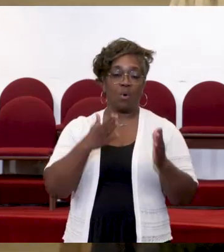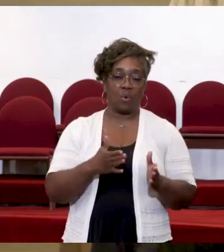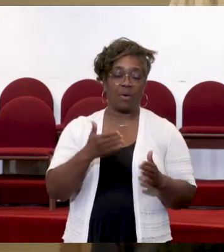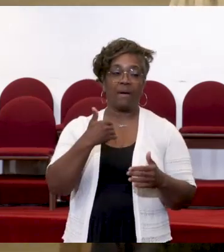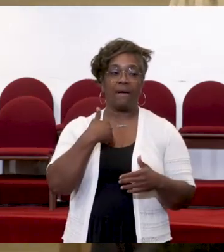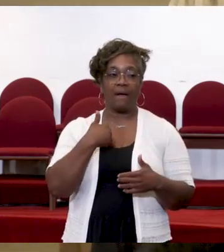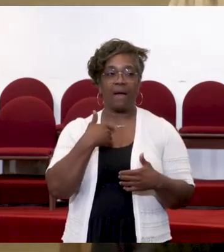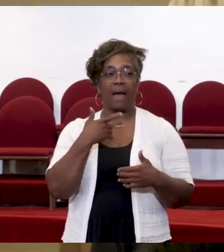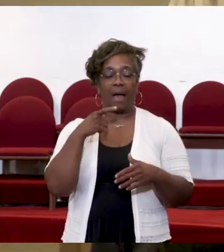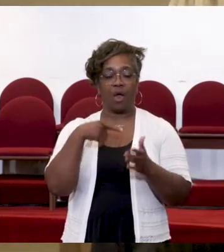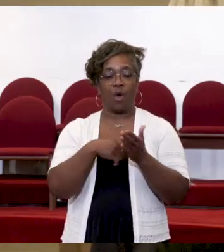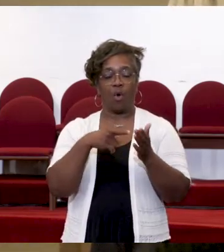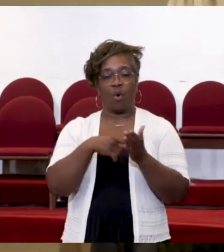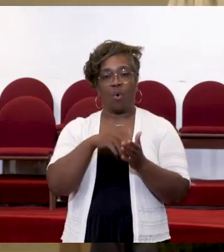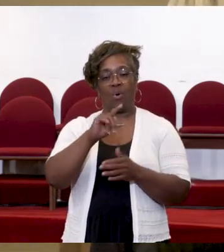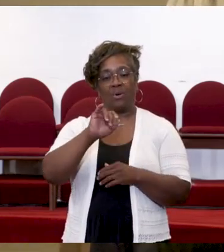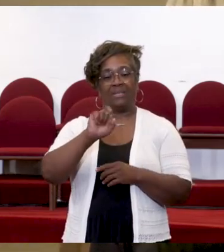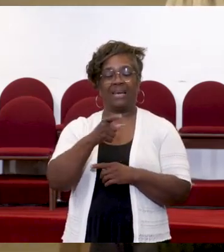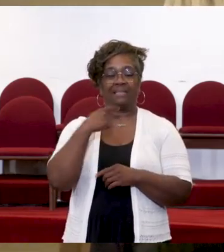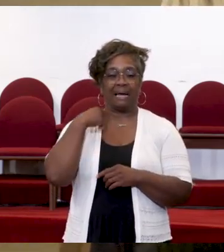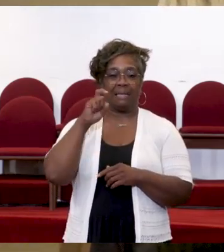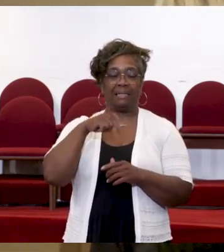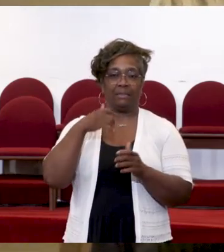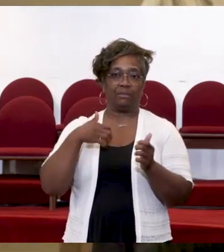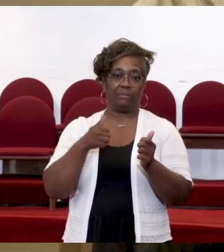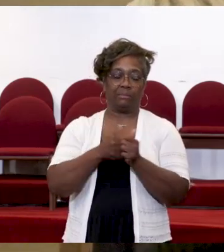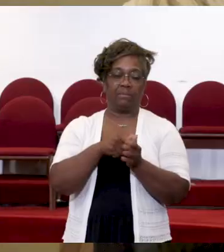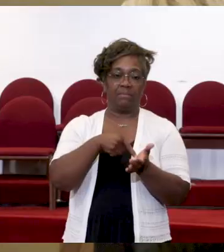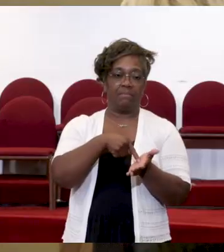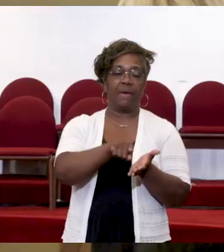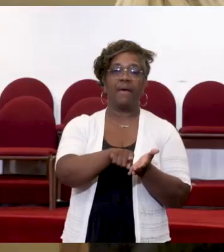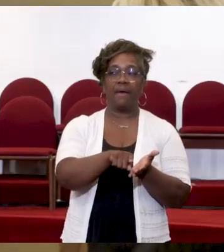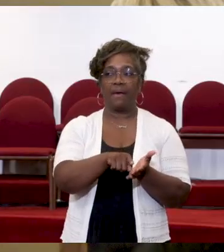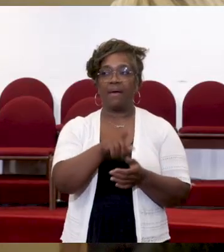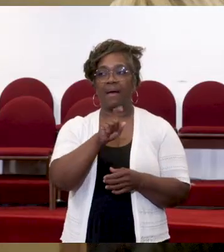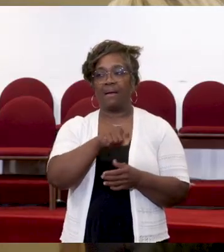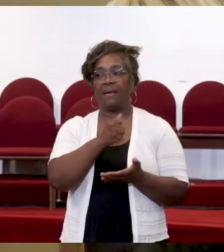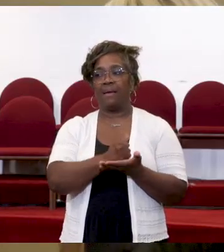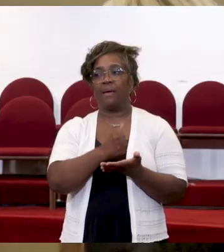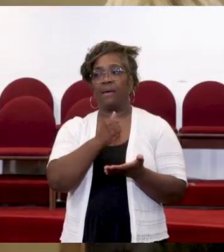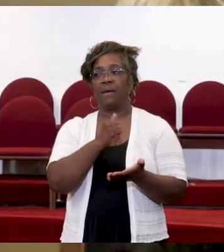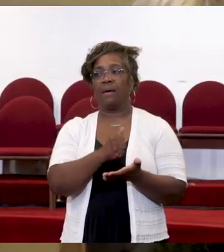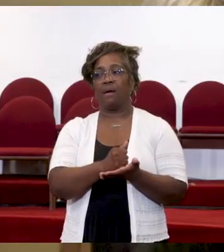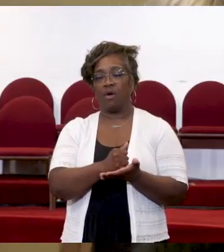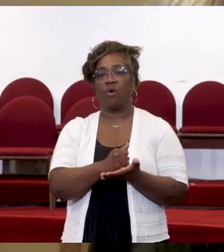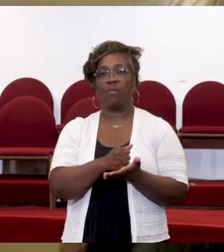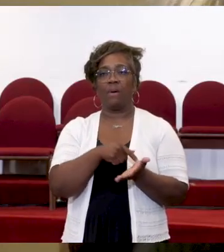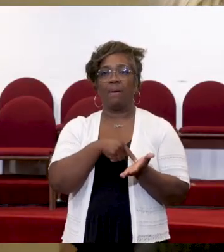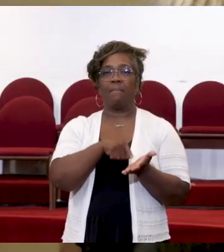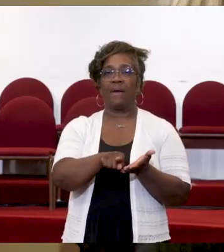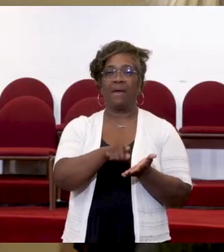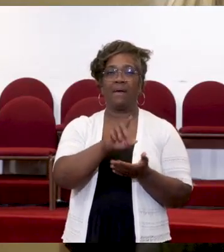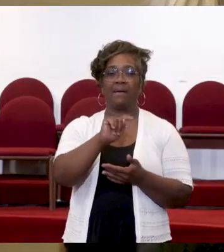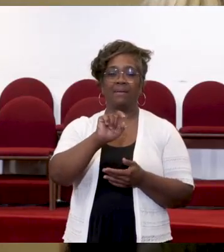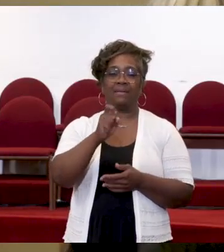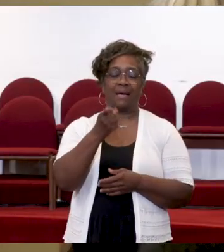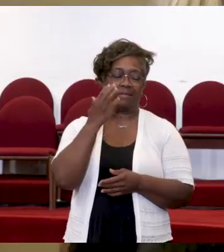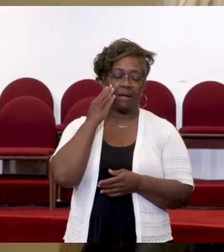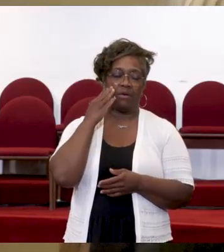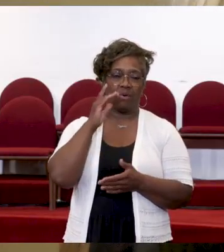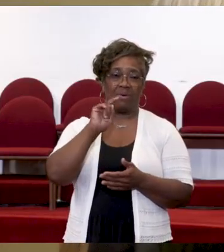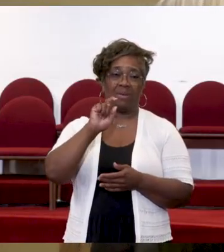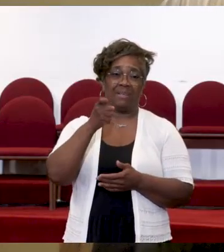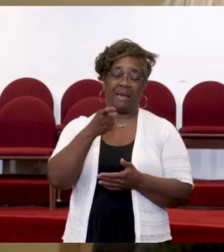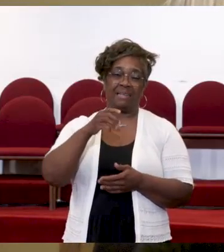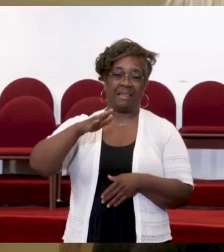back taxes that I need to have paid, and I need to have some assistance in how I could get them paid. I know they're late, but I'm